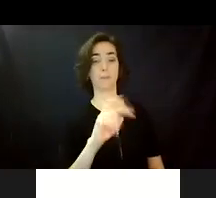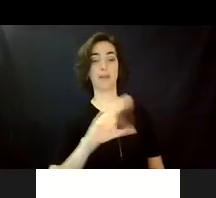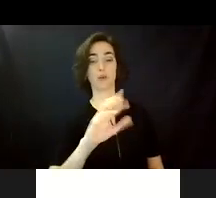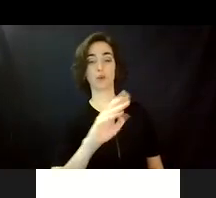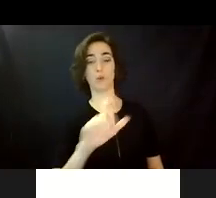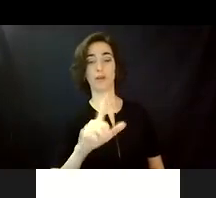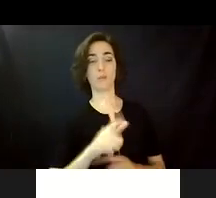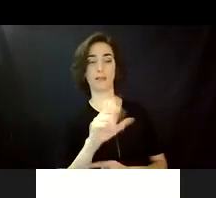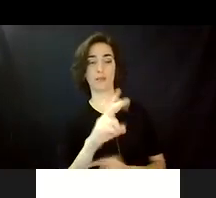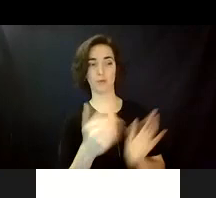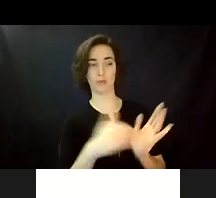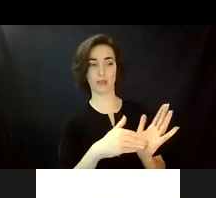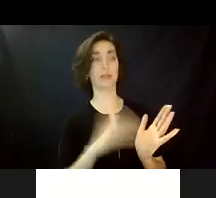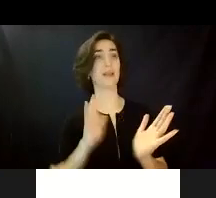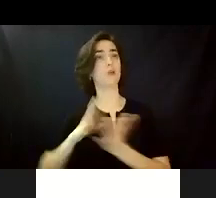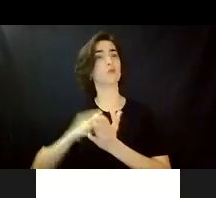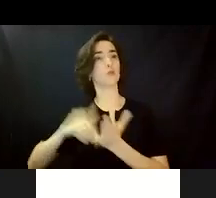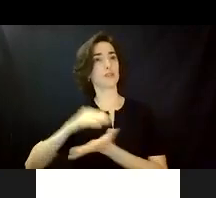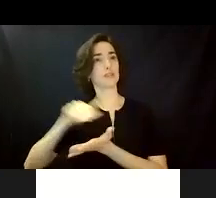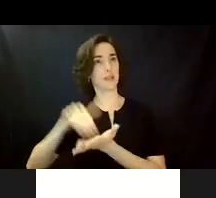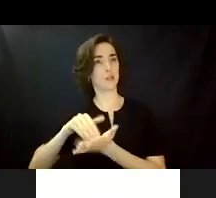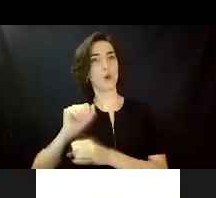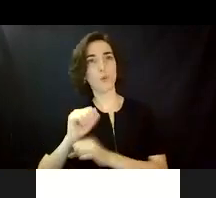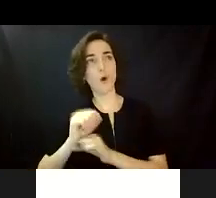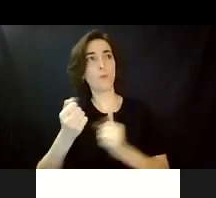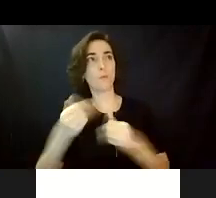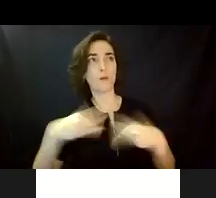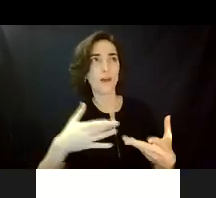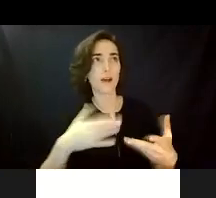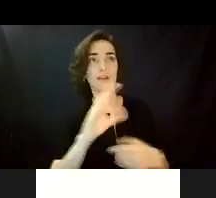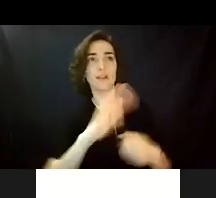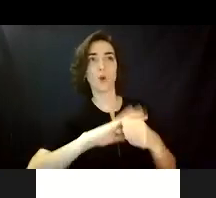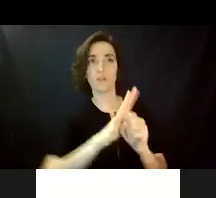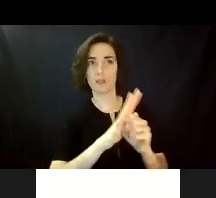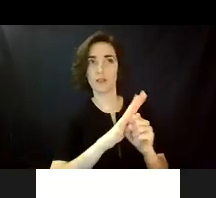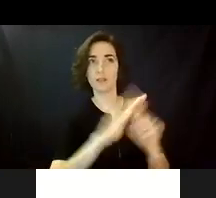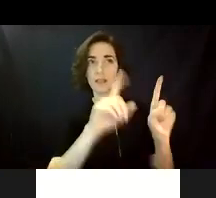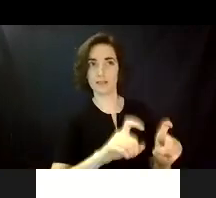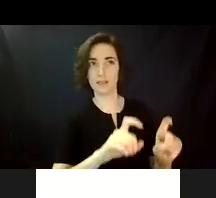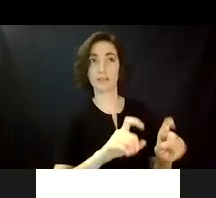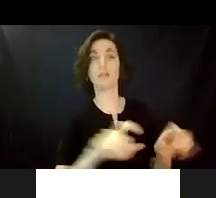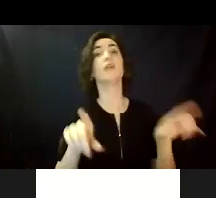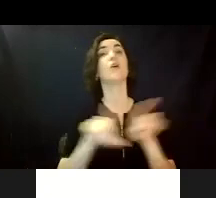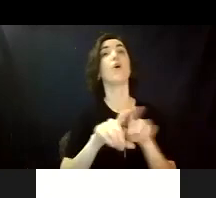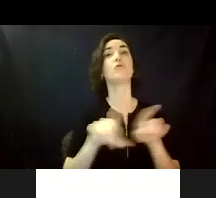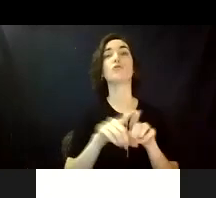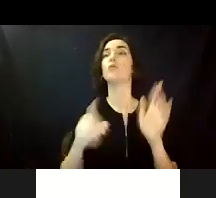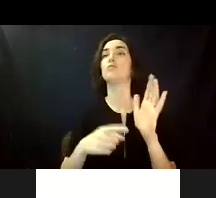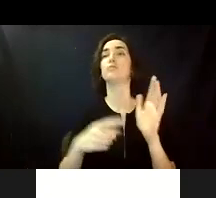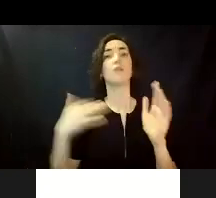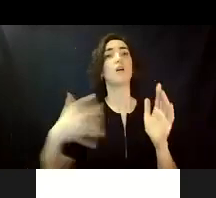be able to provide COVID testing as needed. They're going to be randomly sampling 10 to 16% of the student population